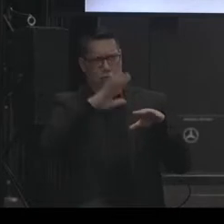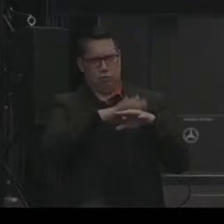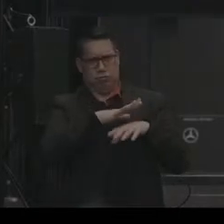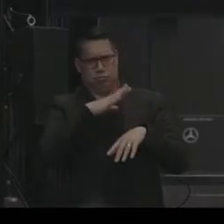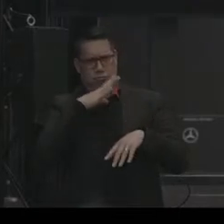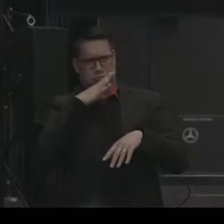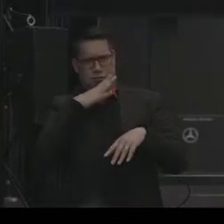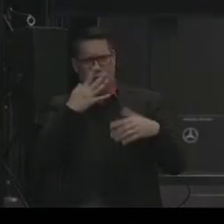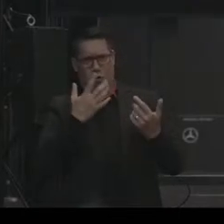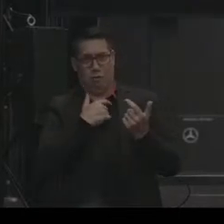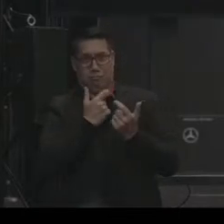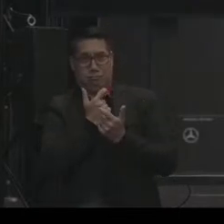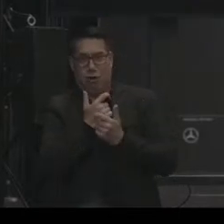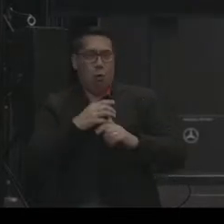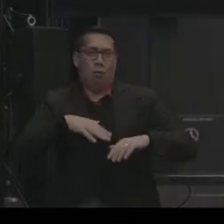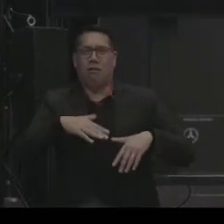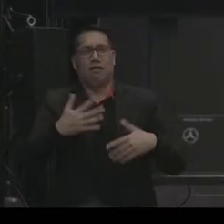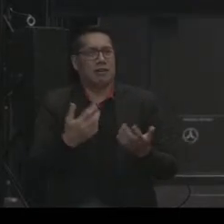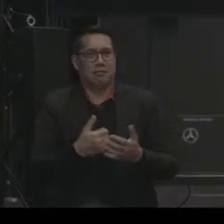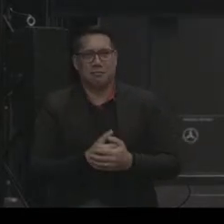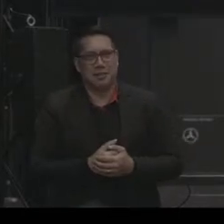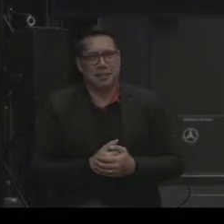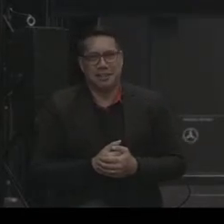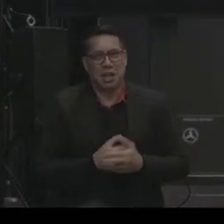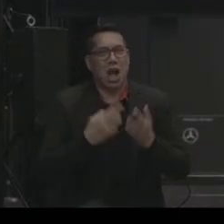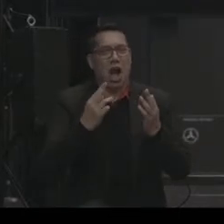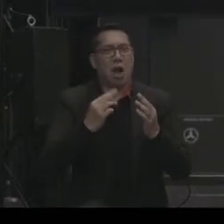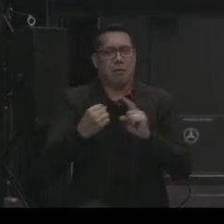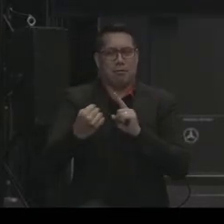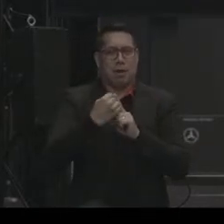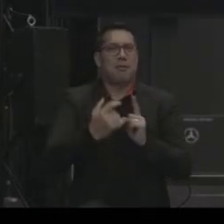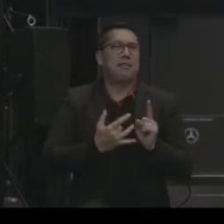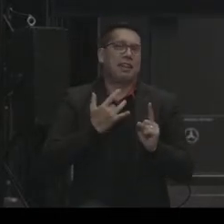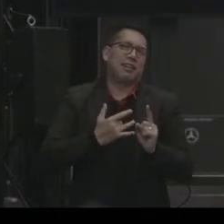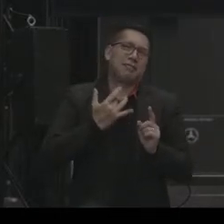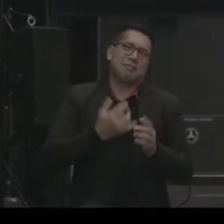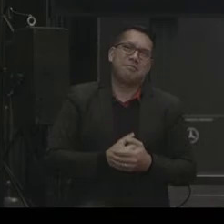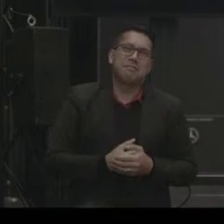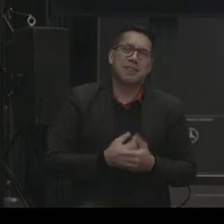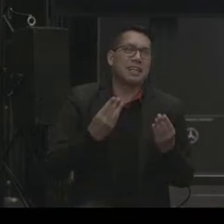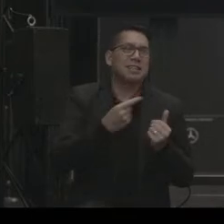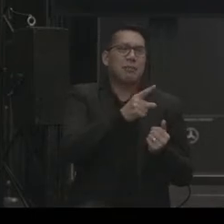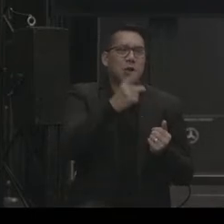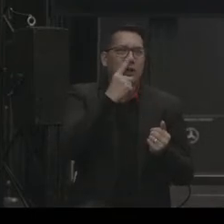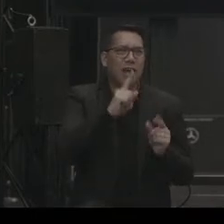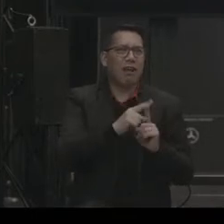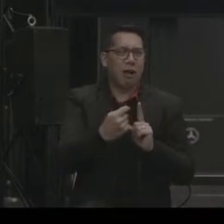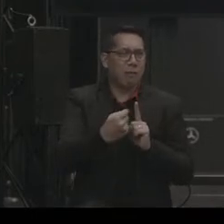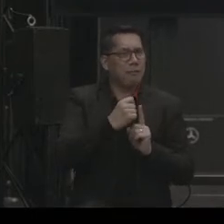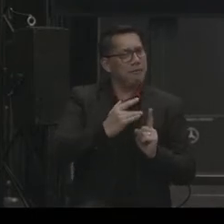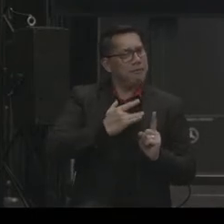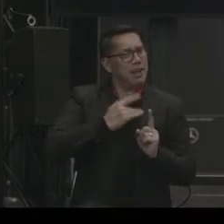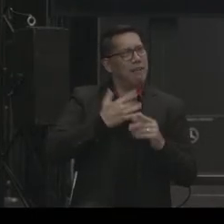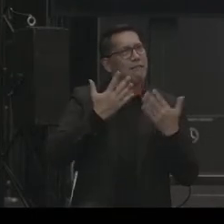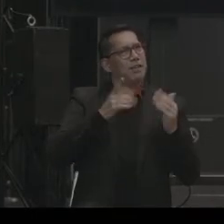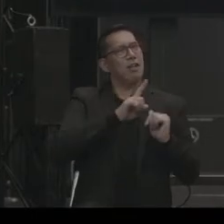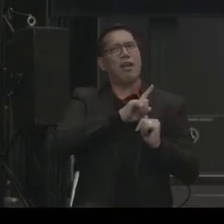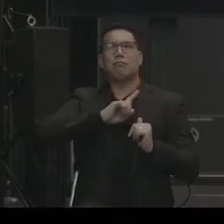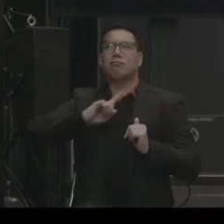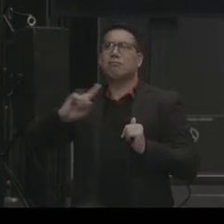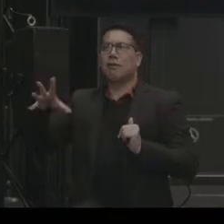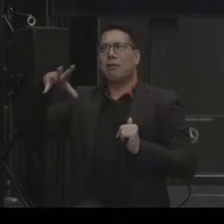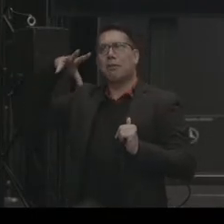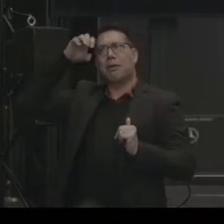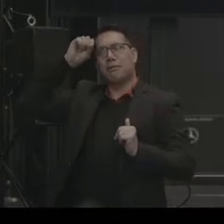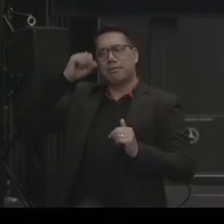amused, whatever it may be, but I hope that it is creating a feeling and something that you can like walk away with it and think about and remember.